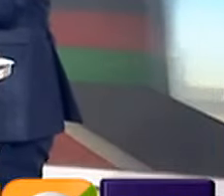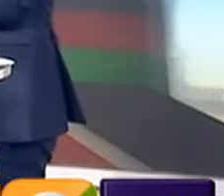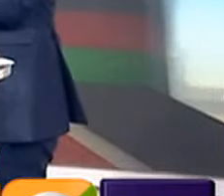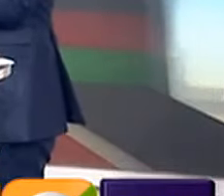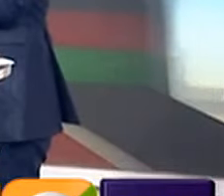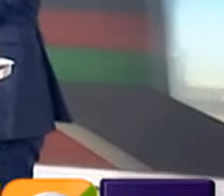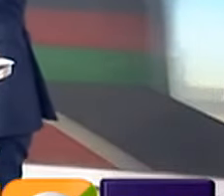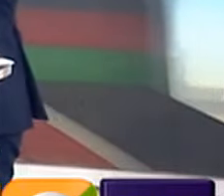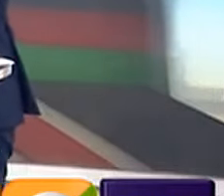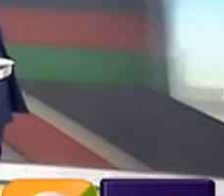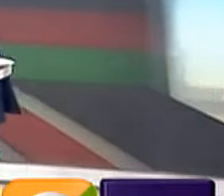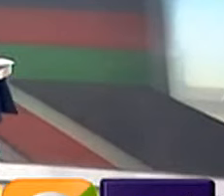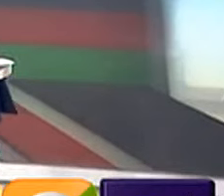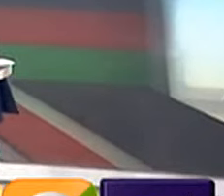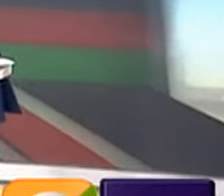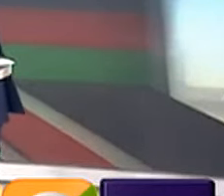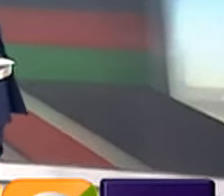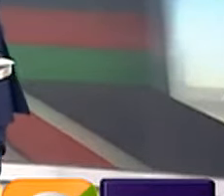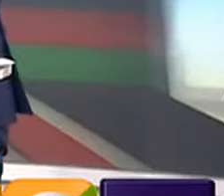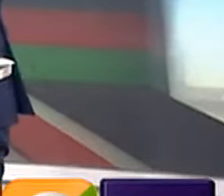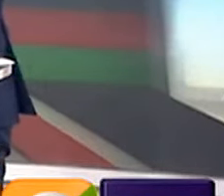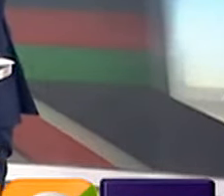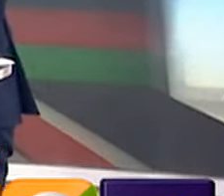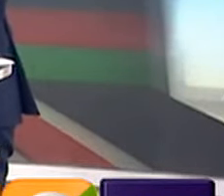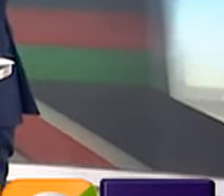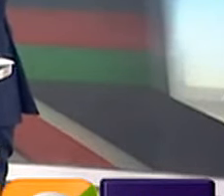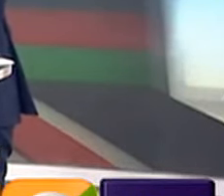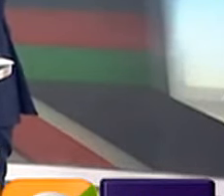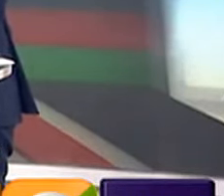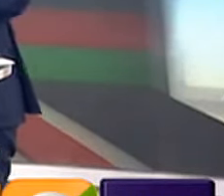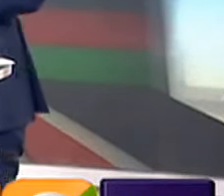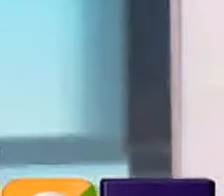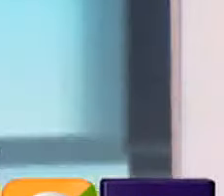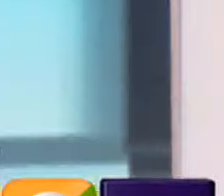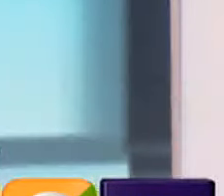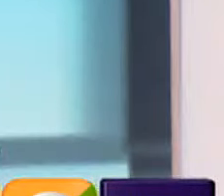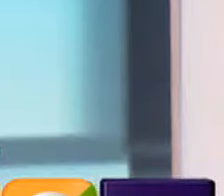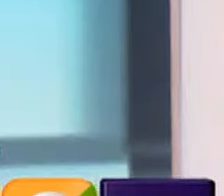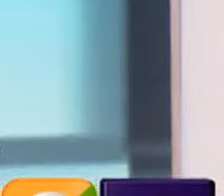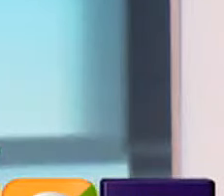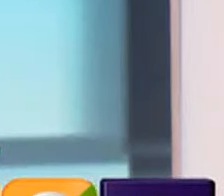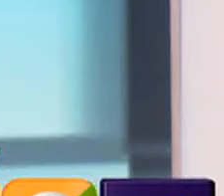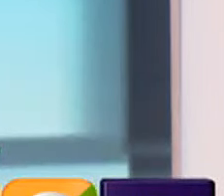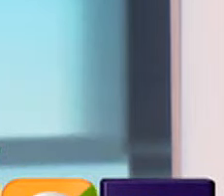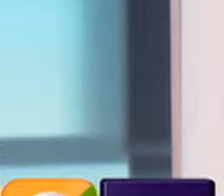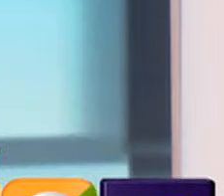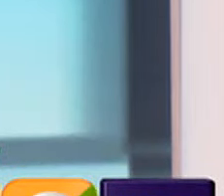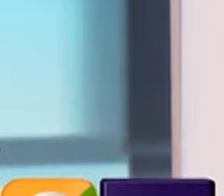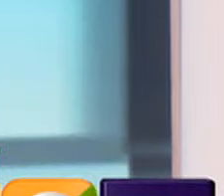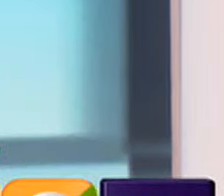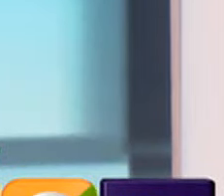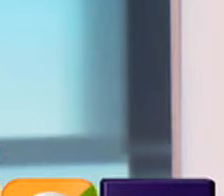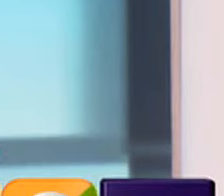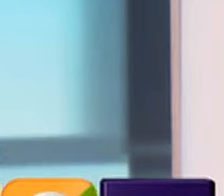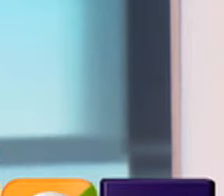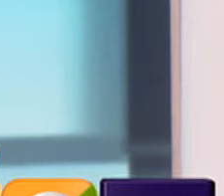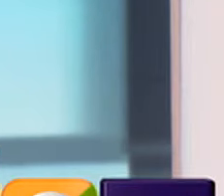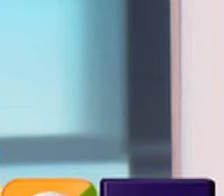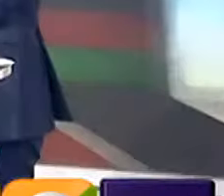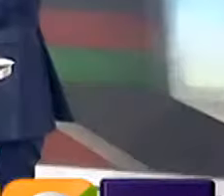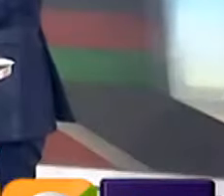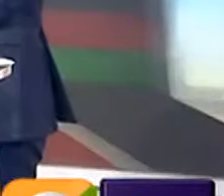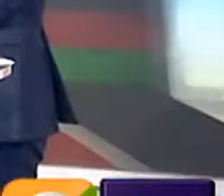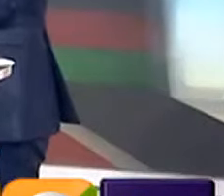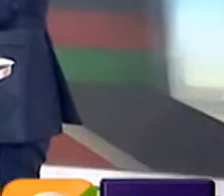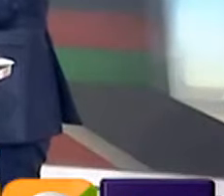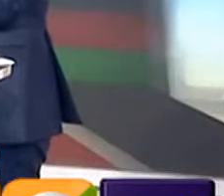has to be the production cost in terms of the cost of energy. It has gone up. If you look at the field that we are talking about, transportation has gone up. So really,